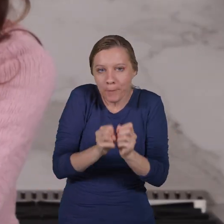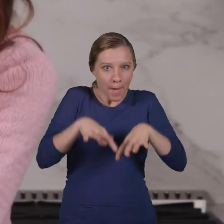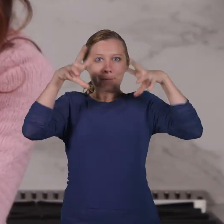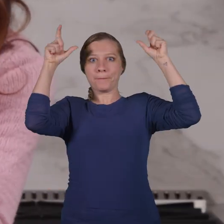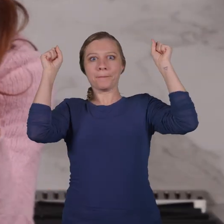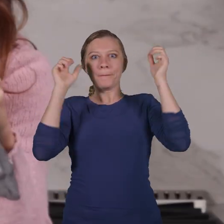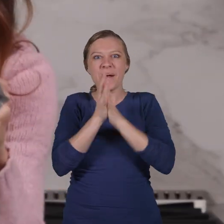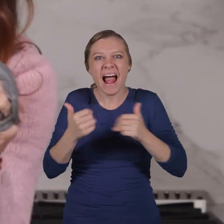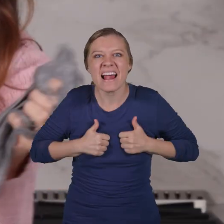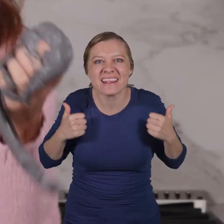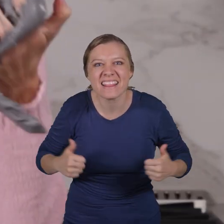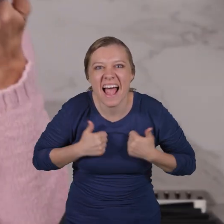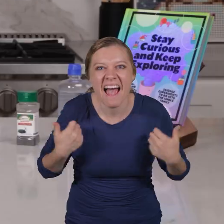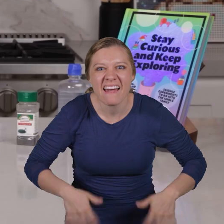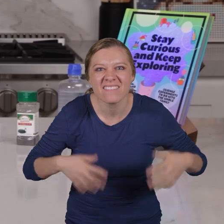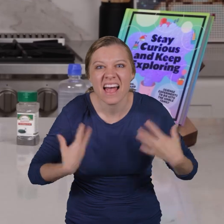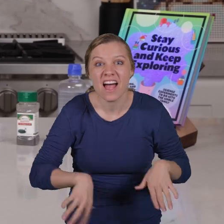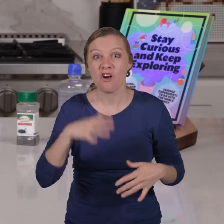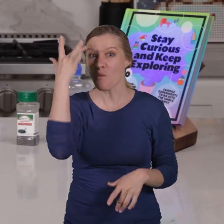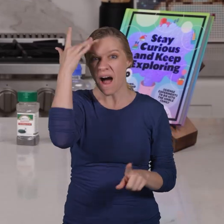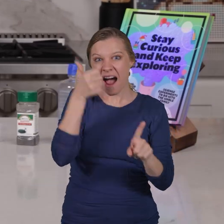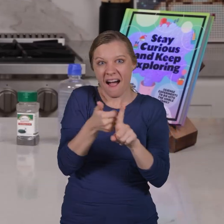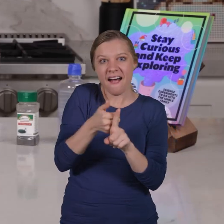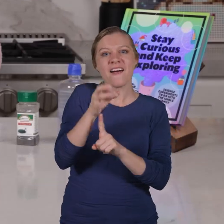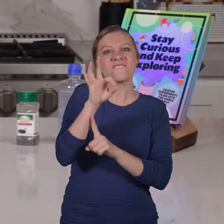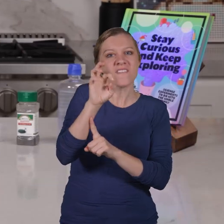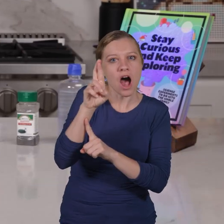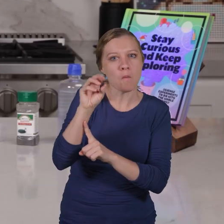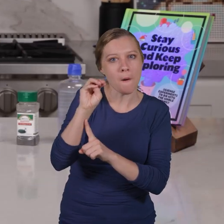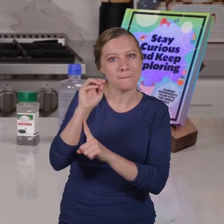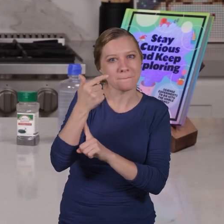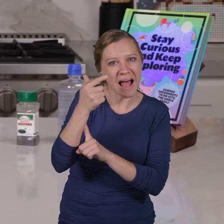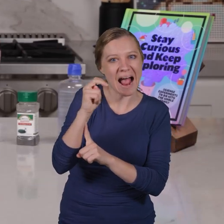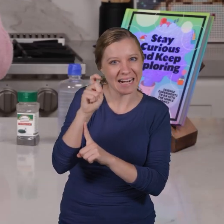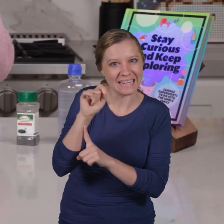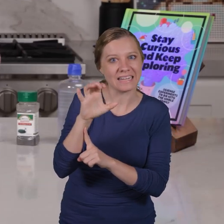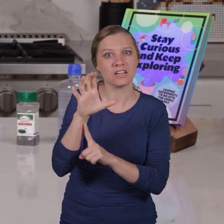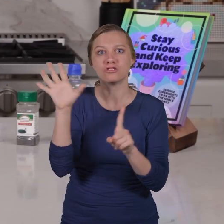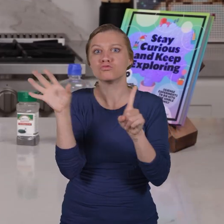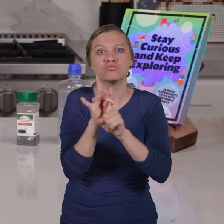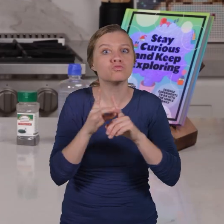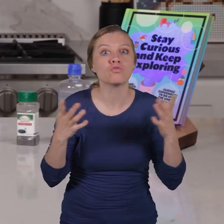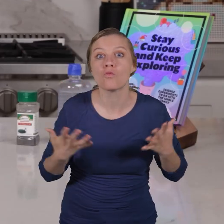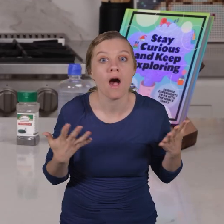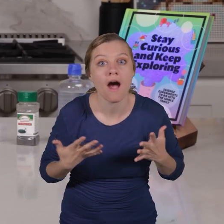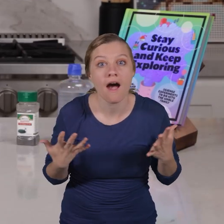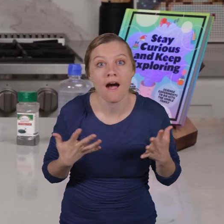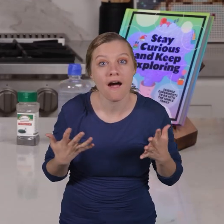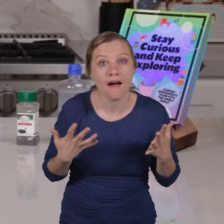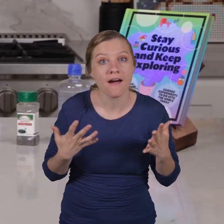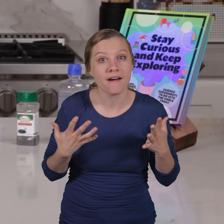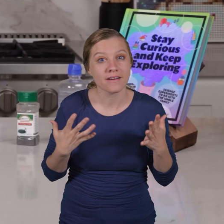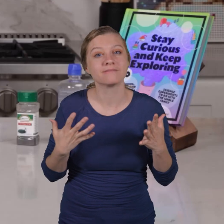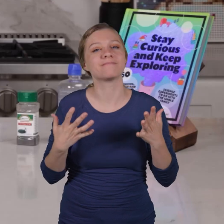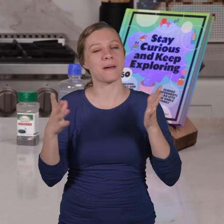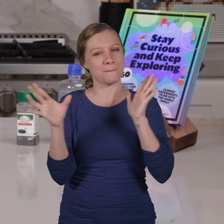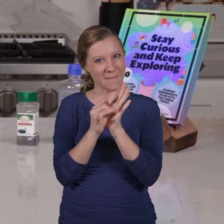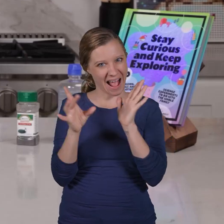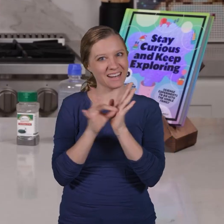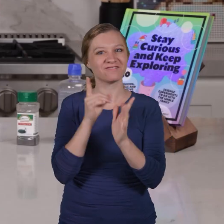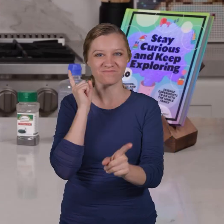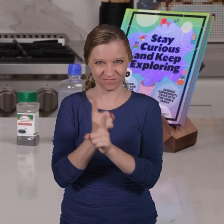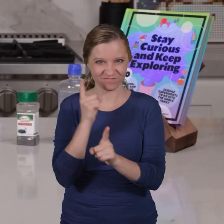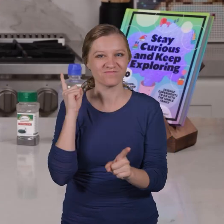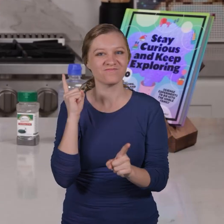It comes alive. That's because those iron filings are ferromagnetic, which makes it attracted to what?